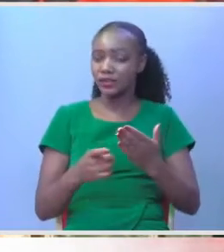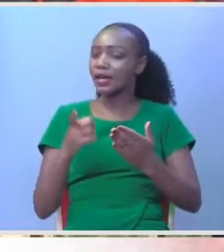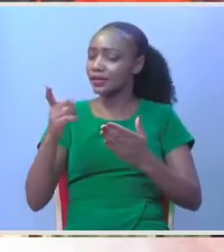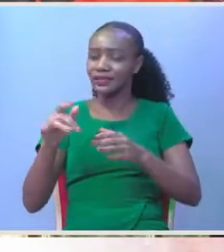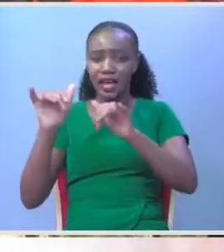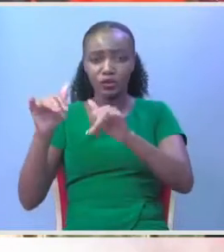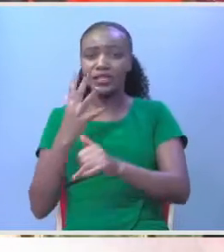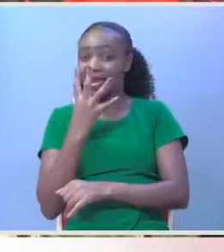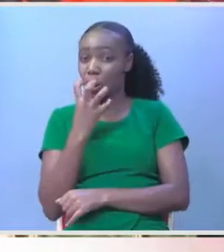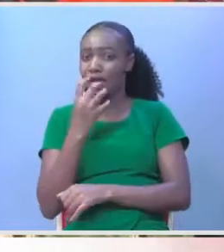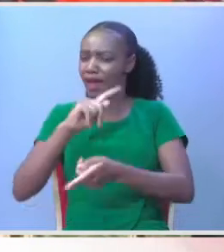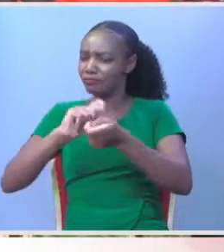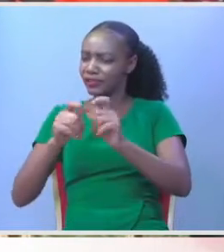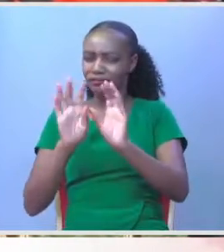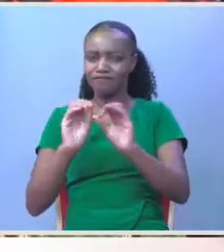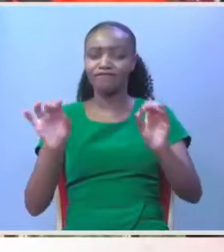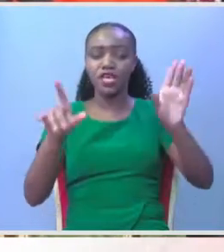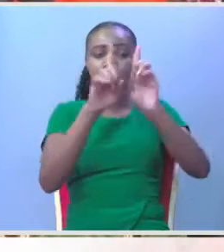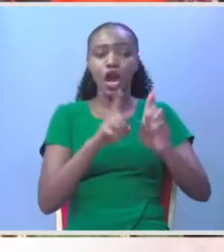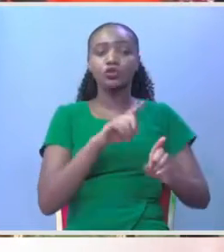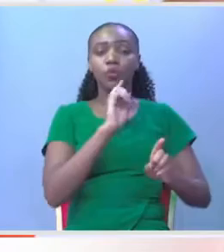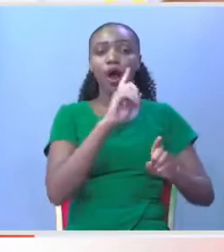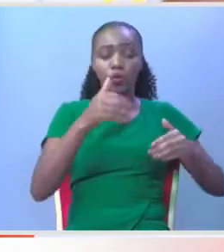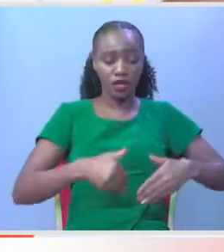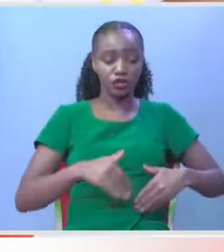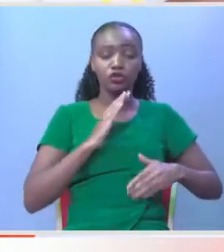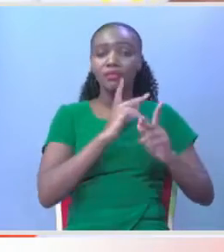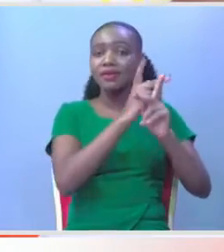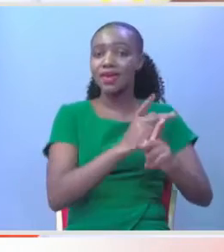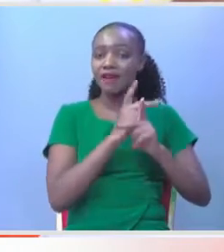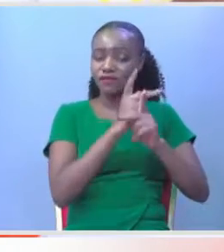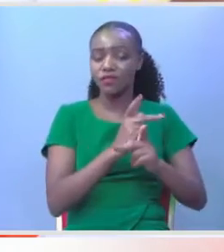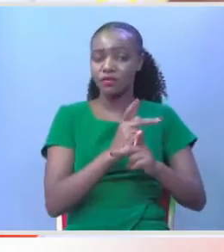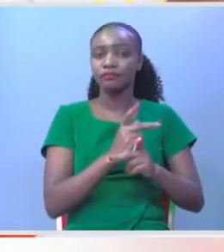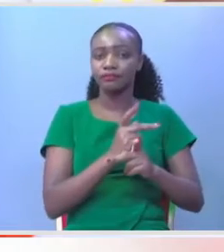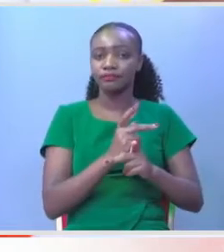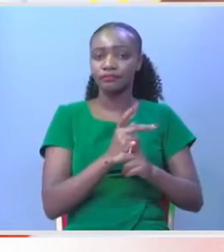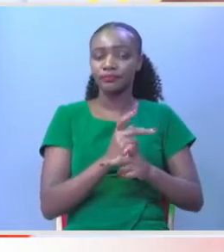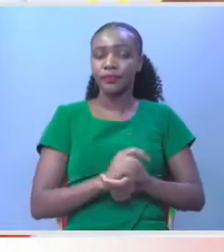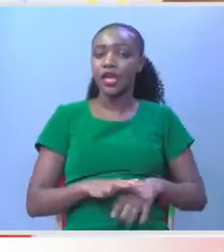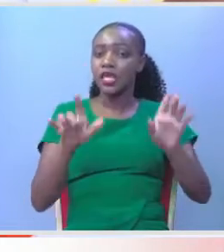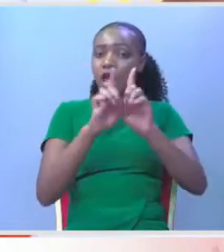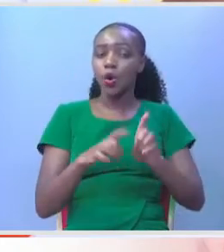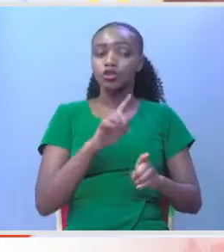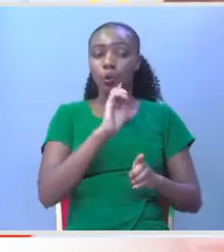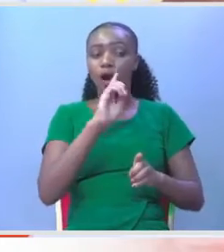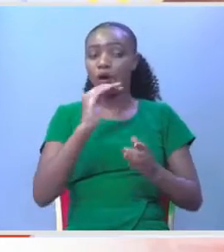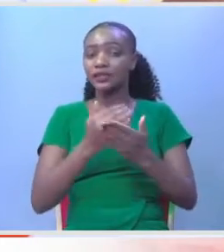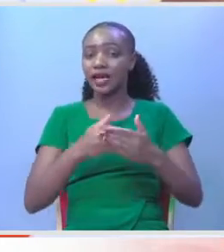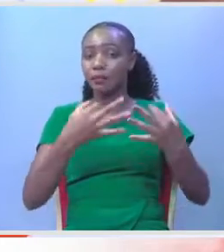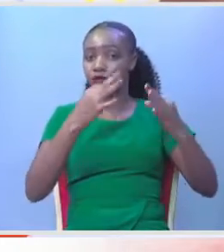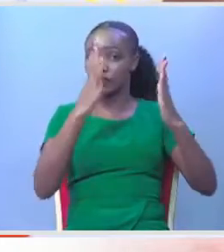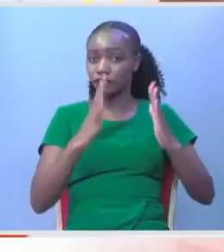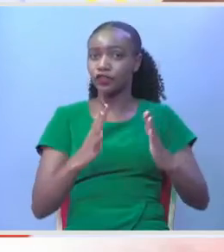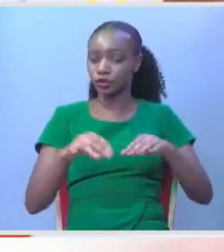stay, further warning the youth to be careful lest they be misused by some politicians, warning some of the officials that he